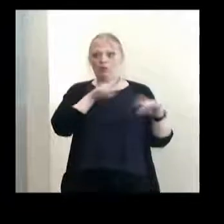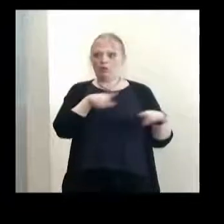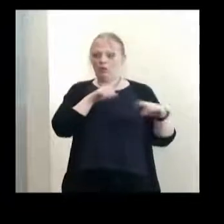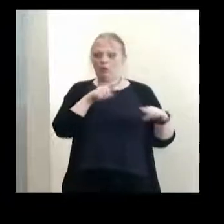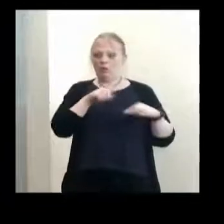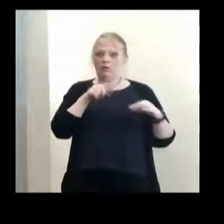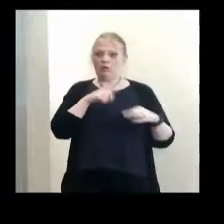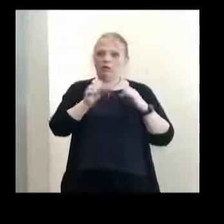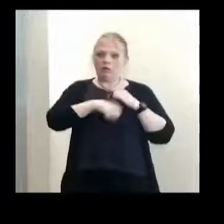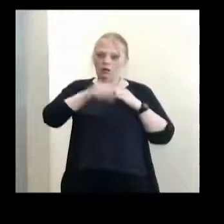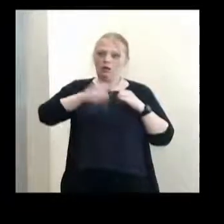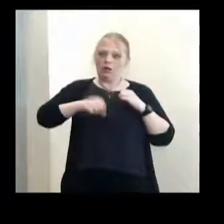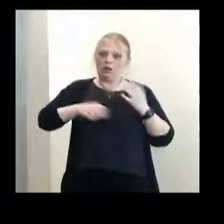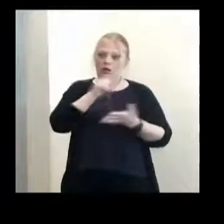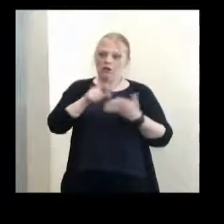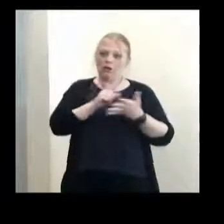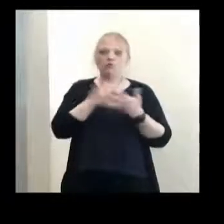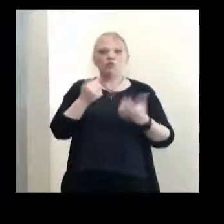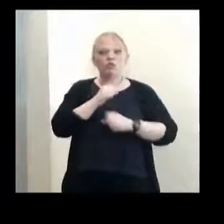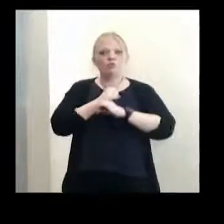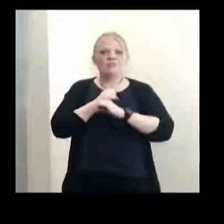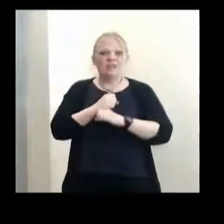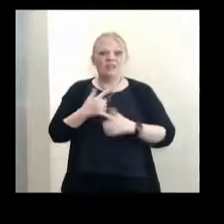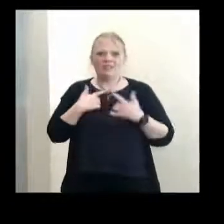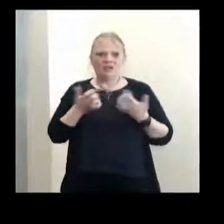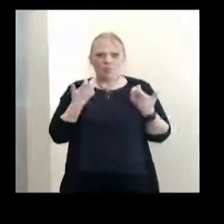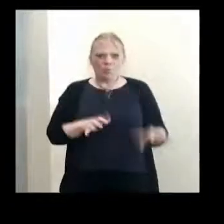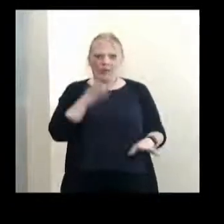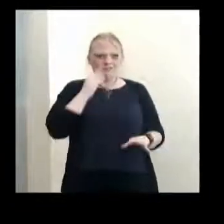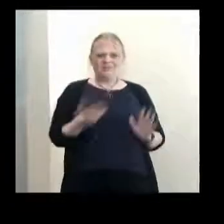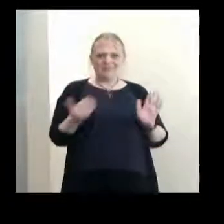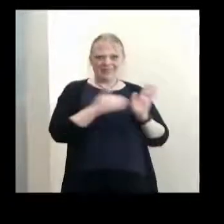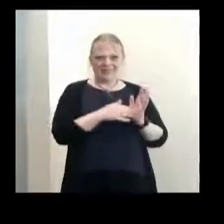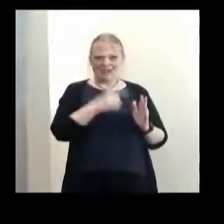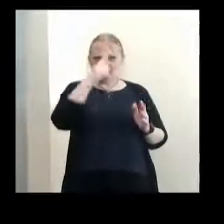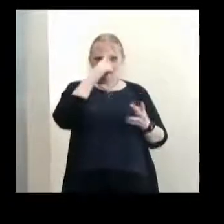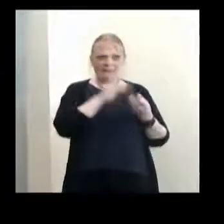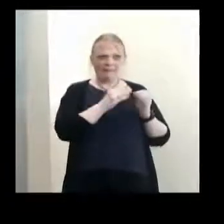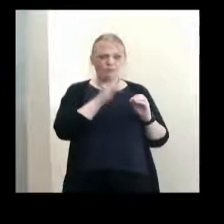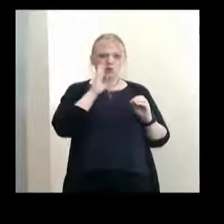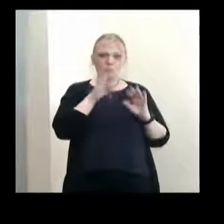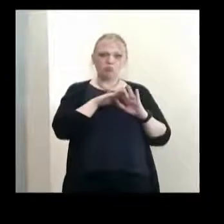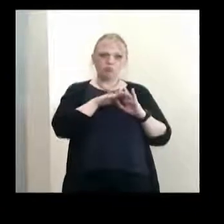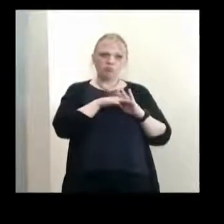to protect lives. I don't want to go through it again. I really thought our numbers would be going down. I